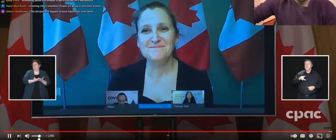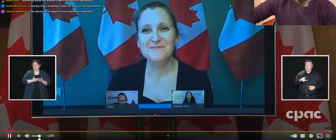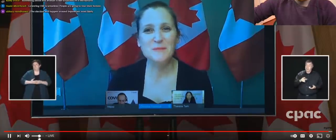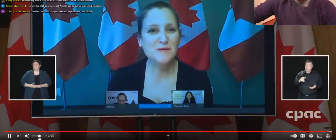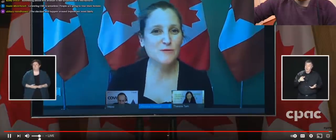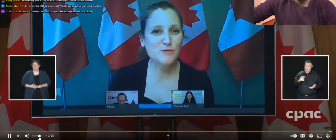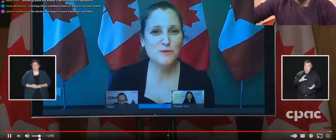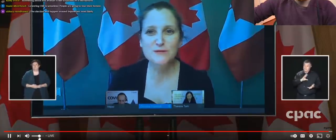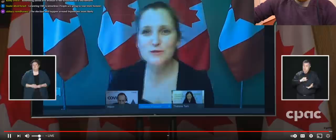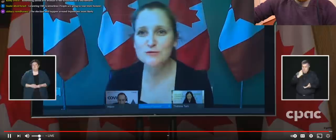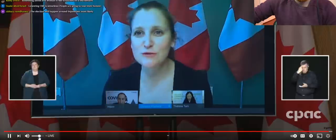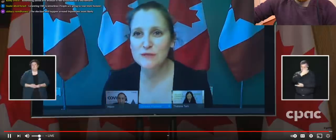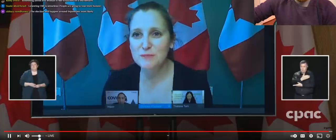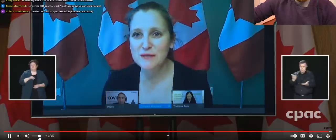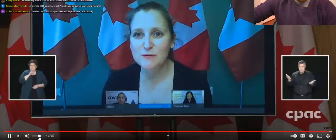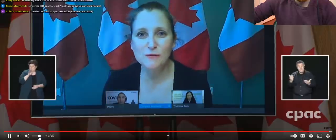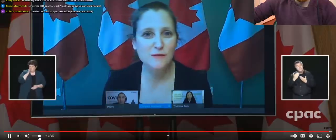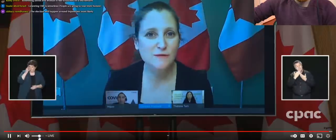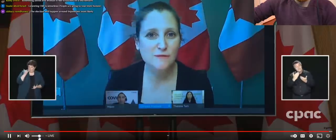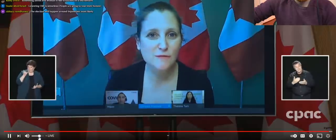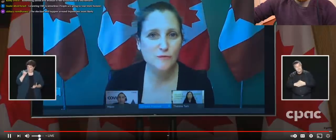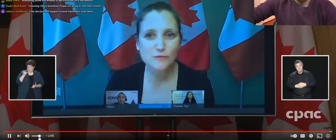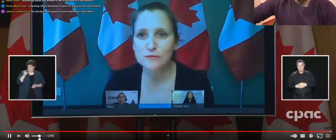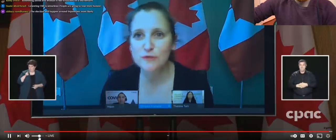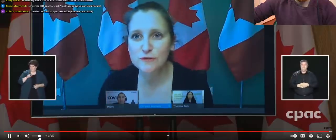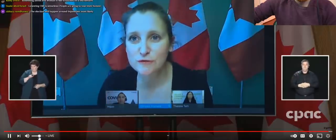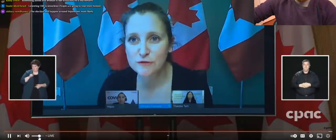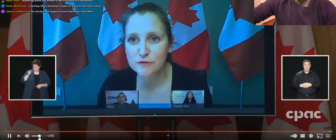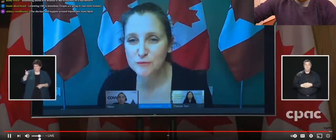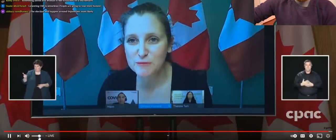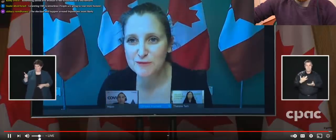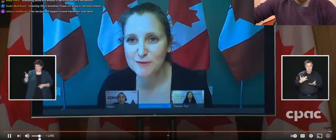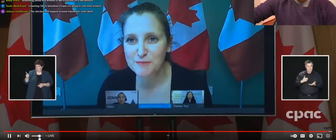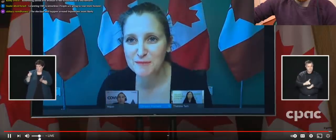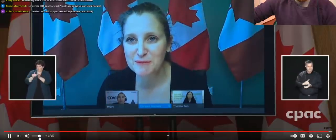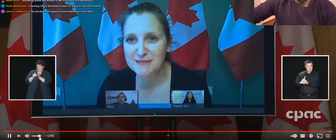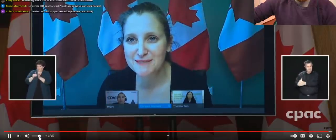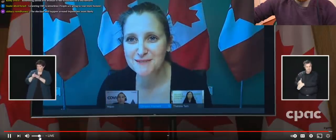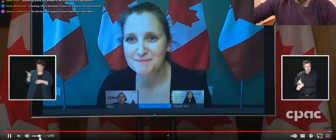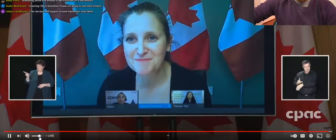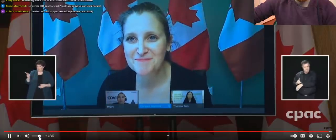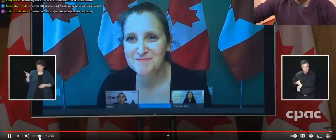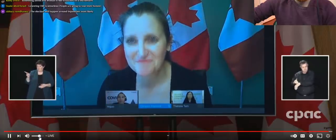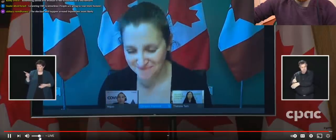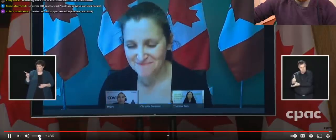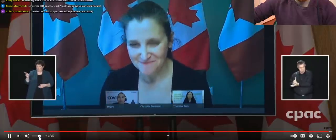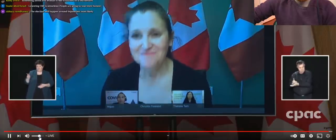Okay. So, et maintenant, je pense que je donne la parole au nos docteurs. Oui, monsieur le Premier ministre?